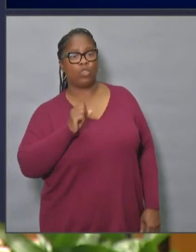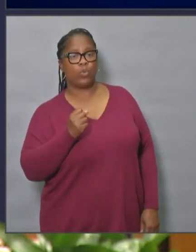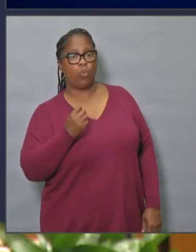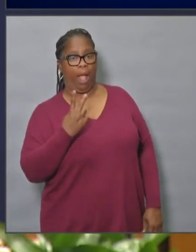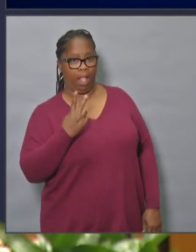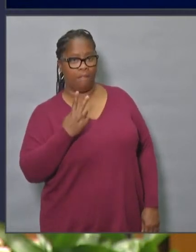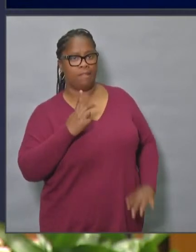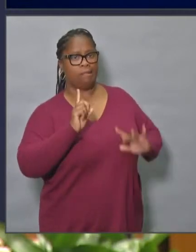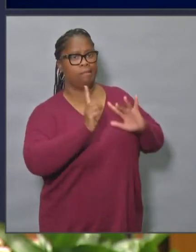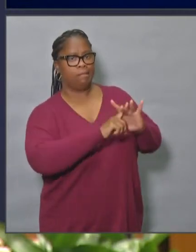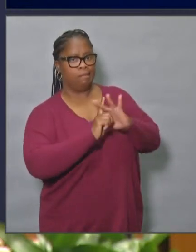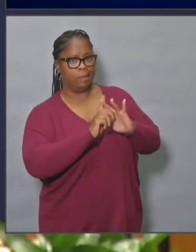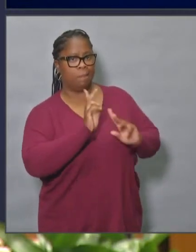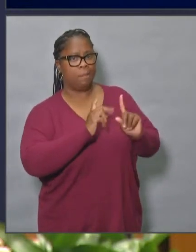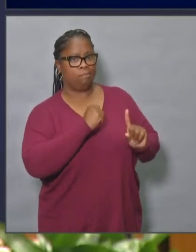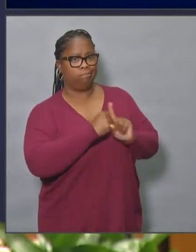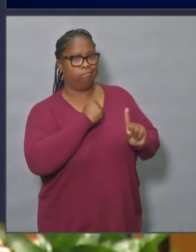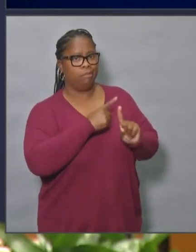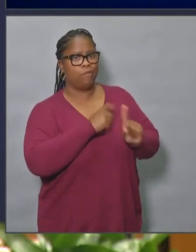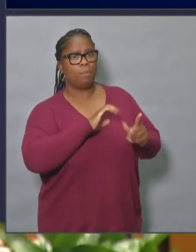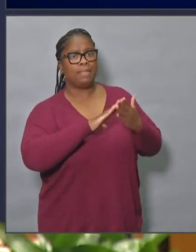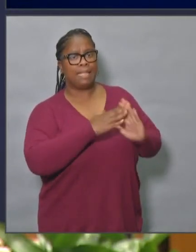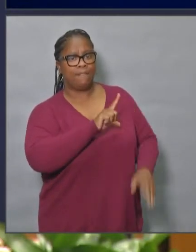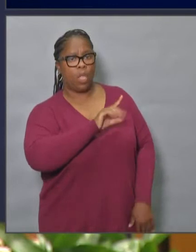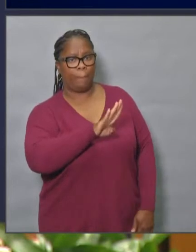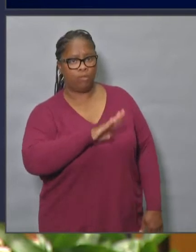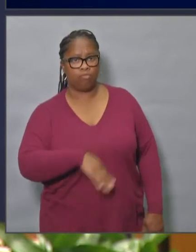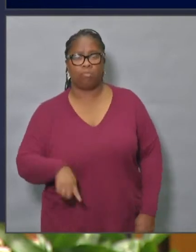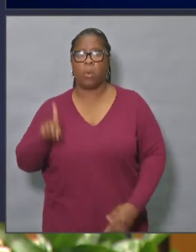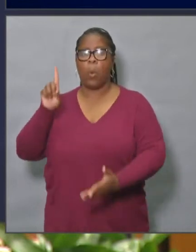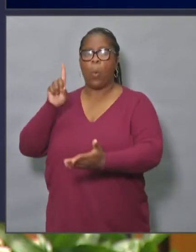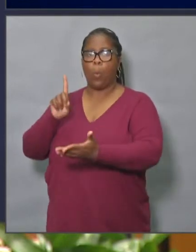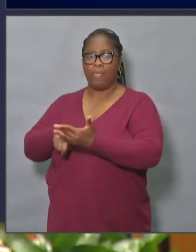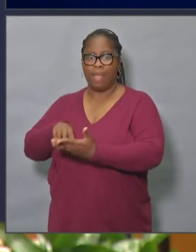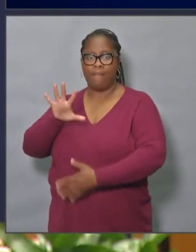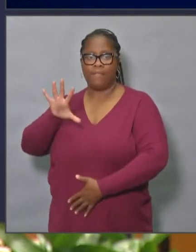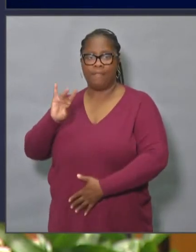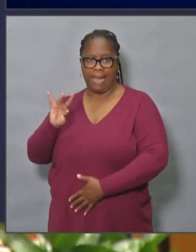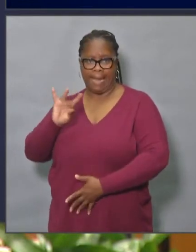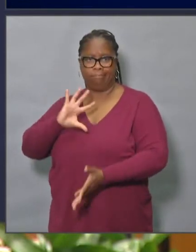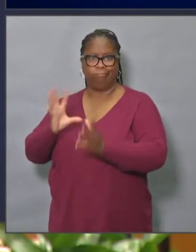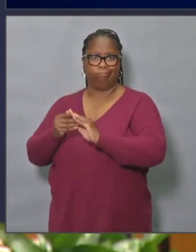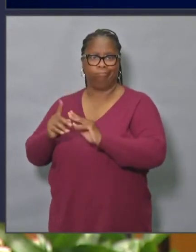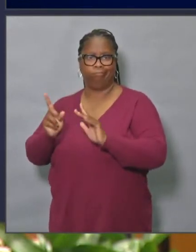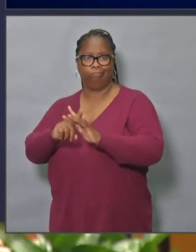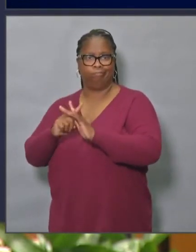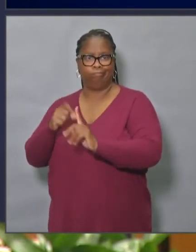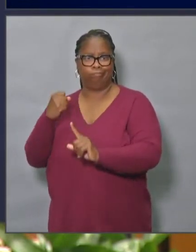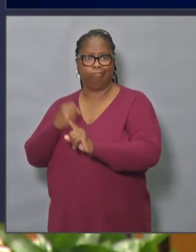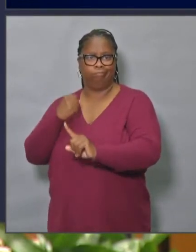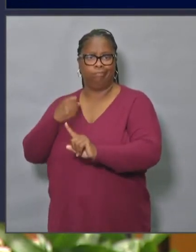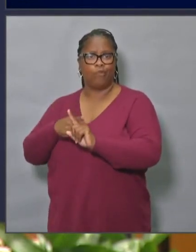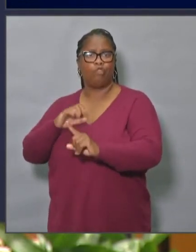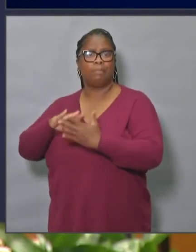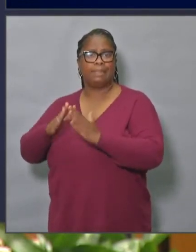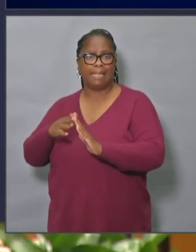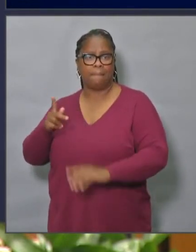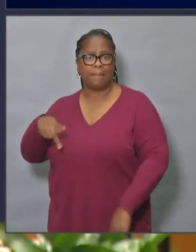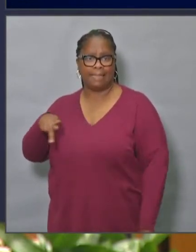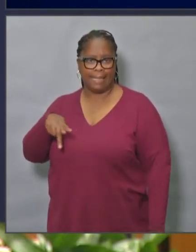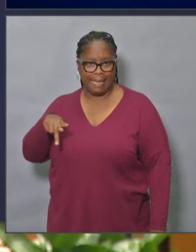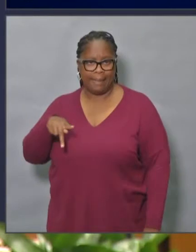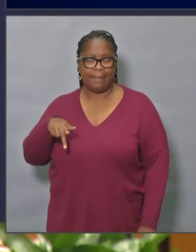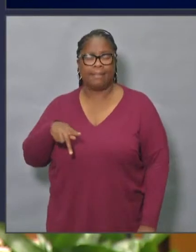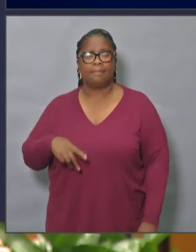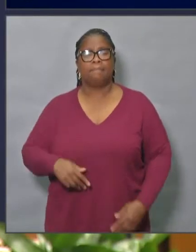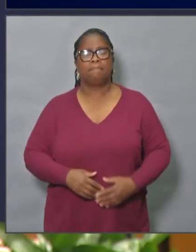2,712 total cases reported by the City of Long Beach and 1,058 total cases reported by the City of Pasadena.